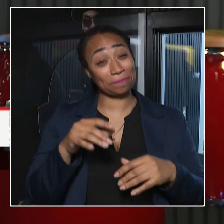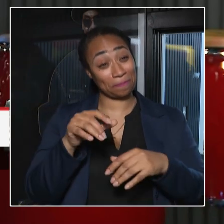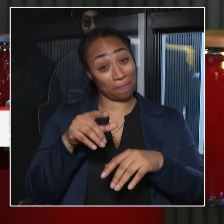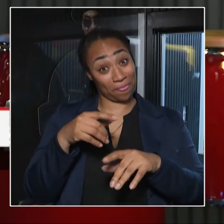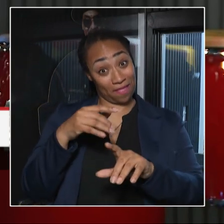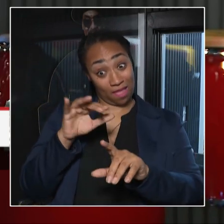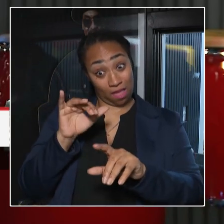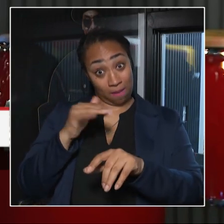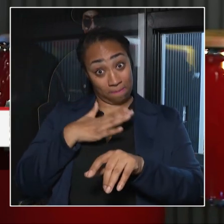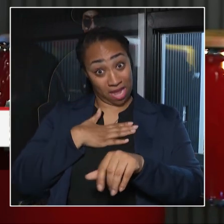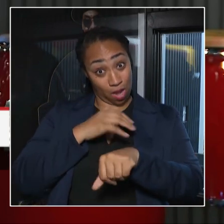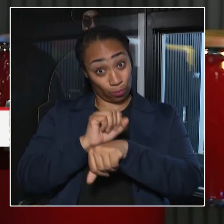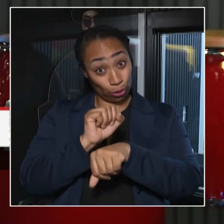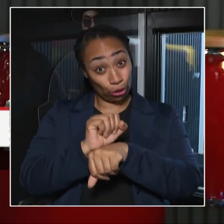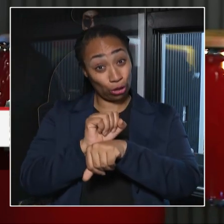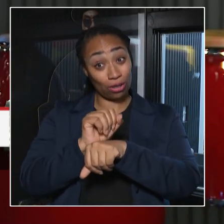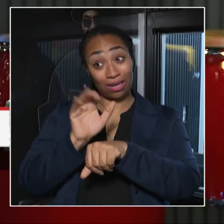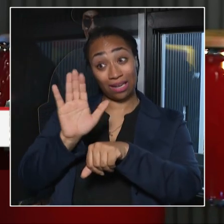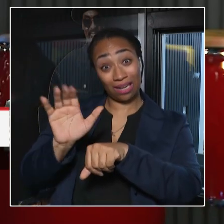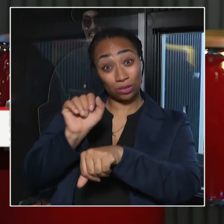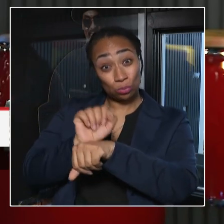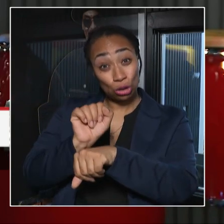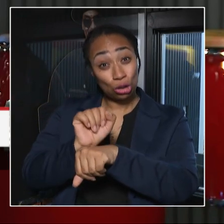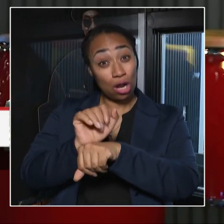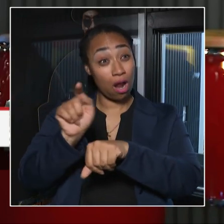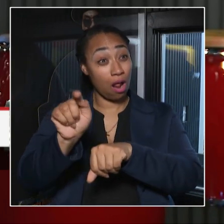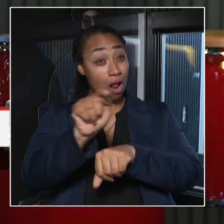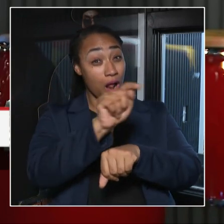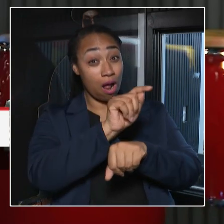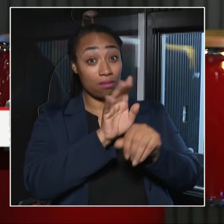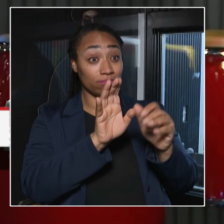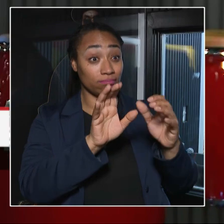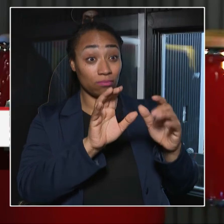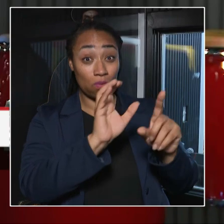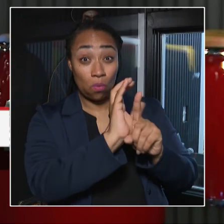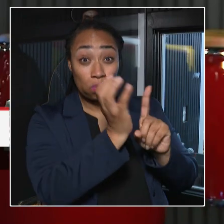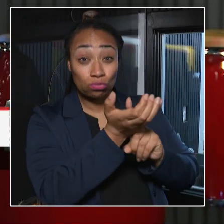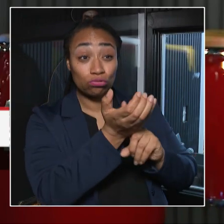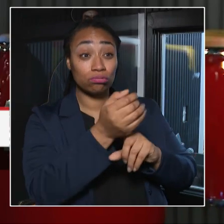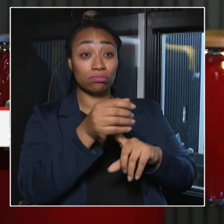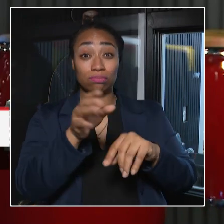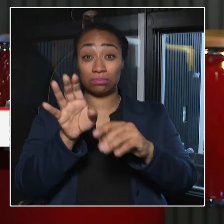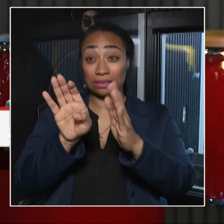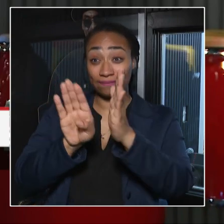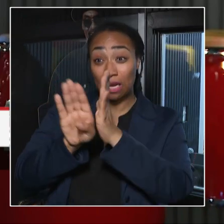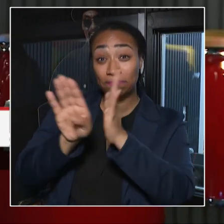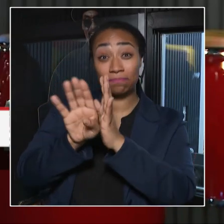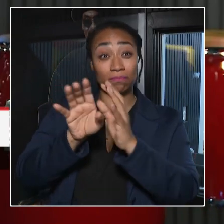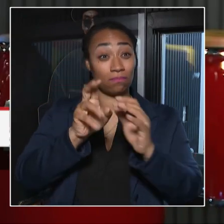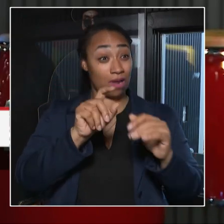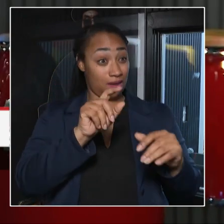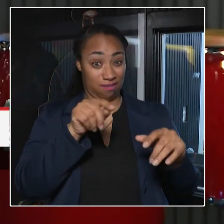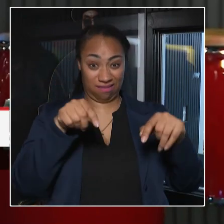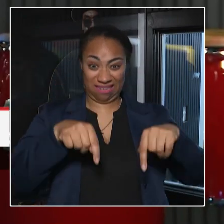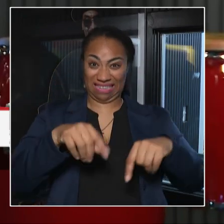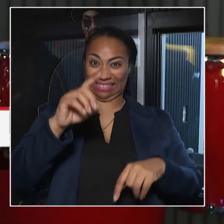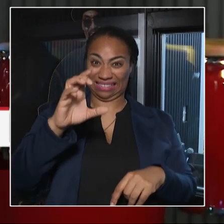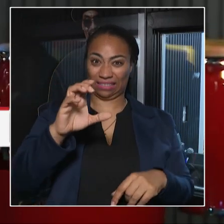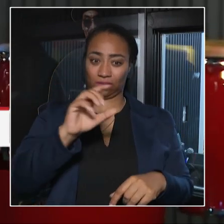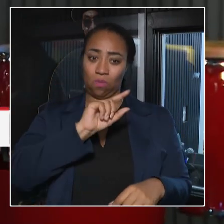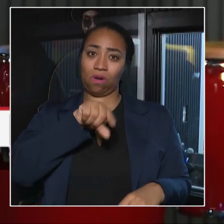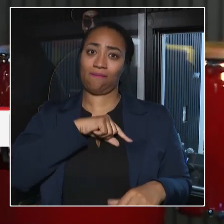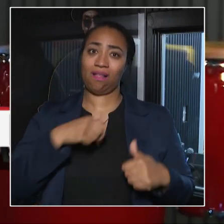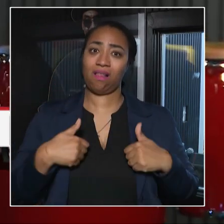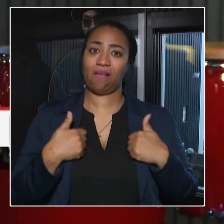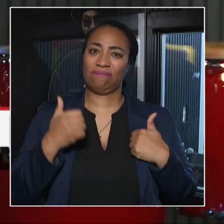and overall equality of life. I would like to ask all Anacostia students, staff, and alumni to stand with me as we greet the